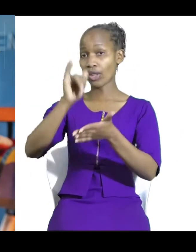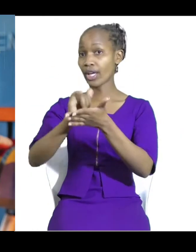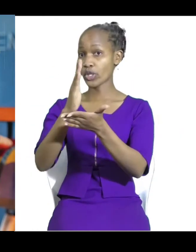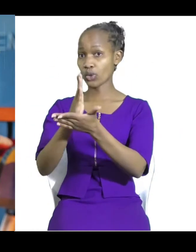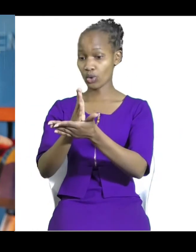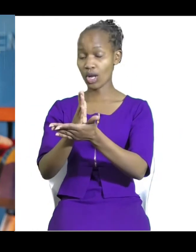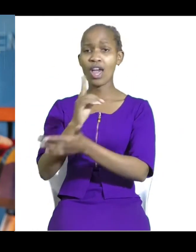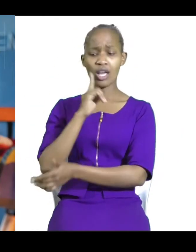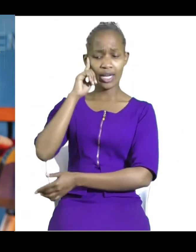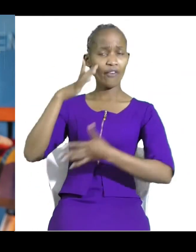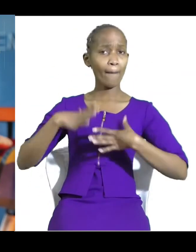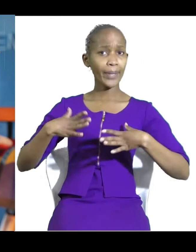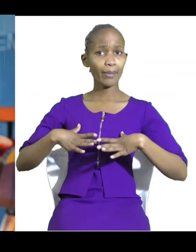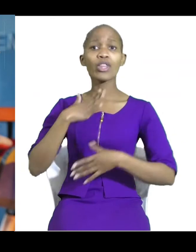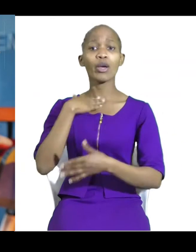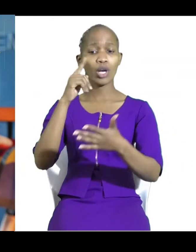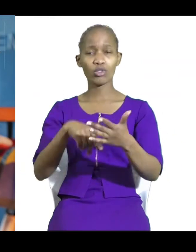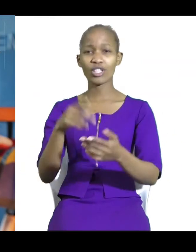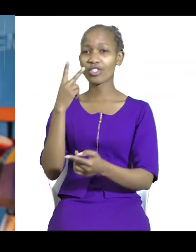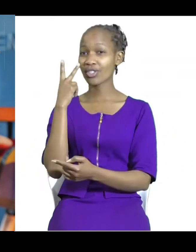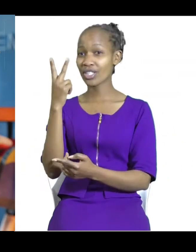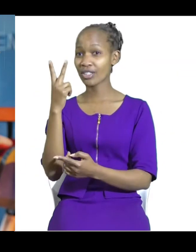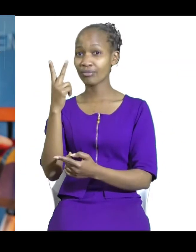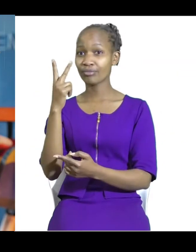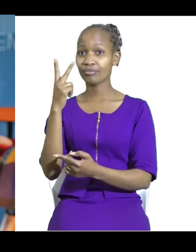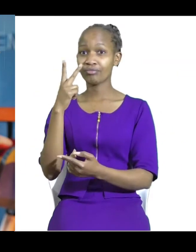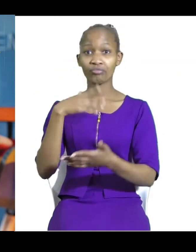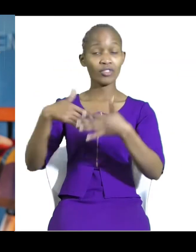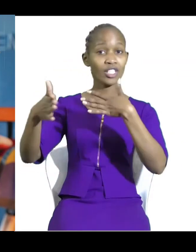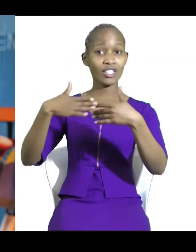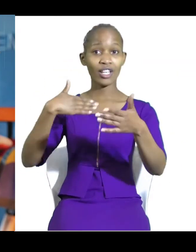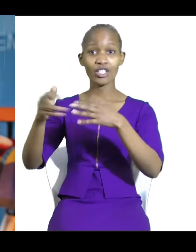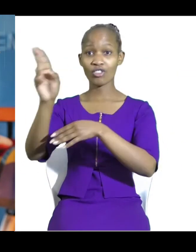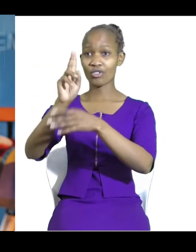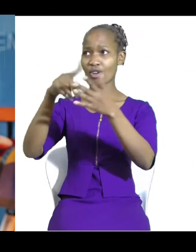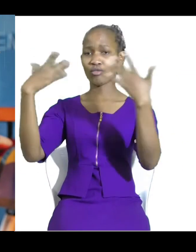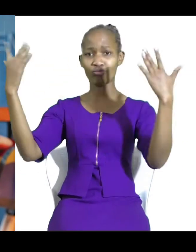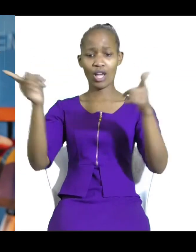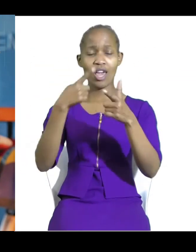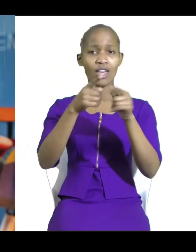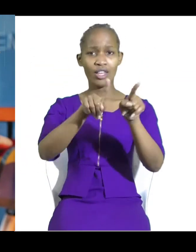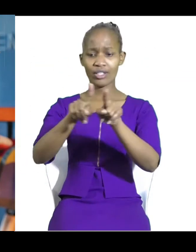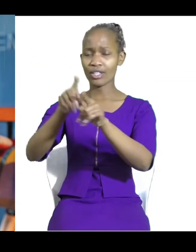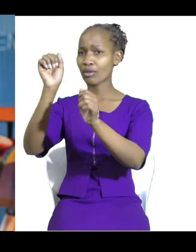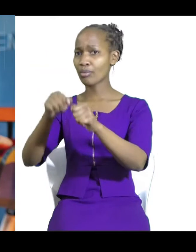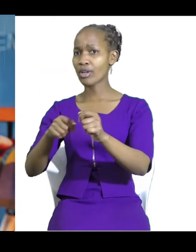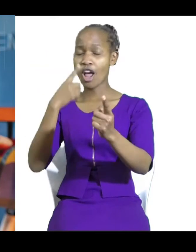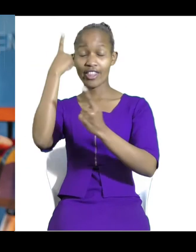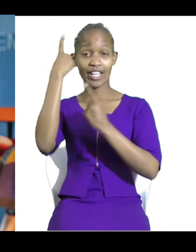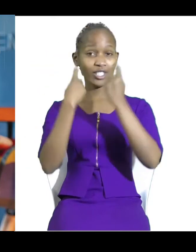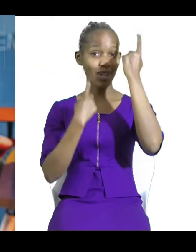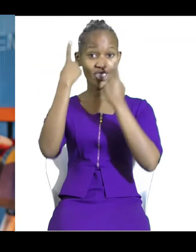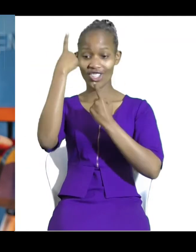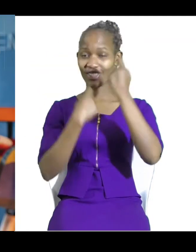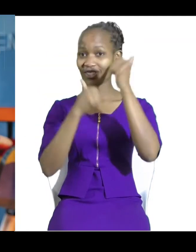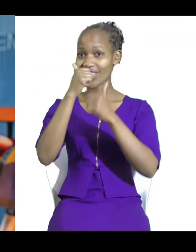you know that deaf people really want to see the signing using the hands and also the